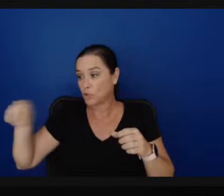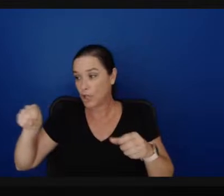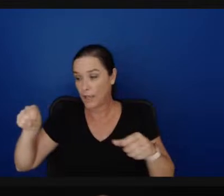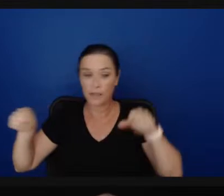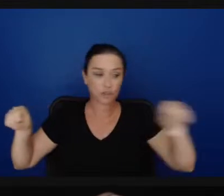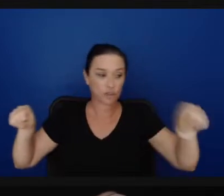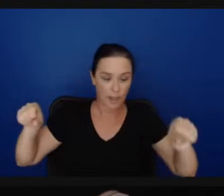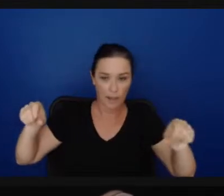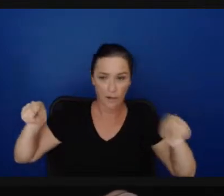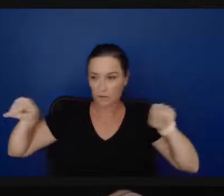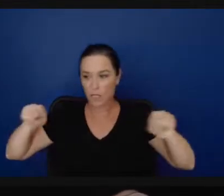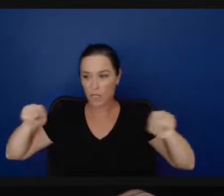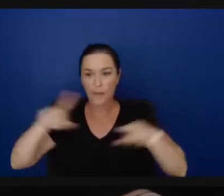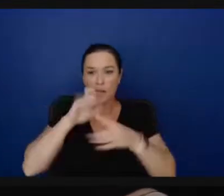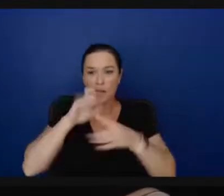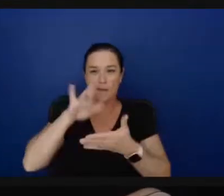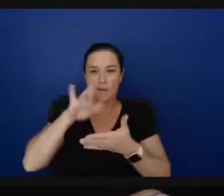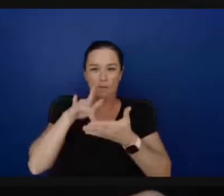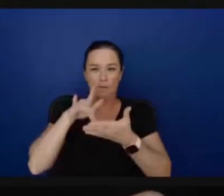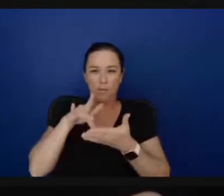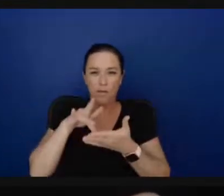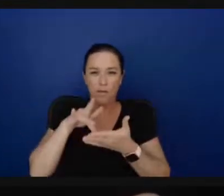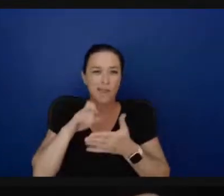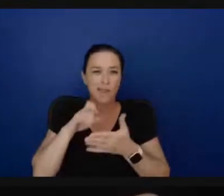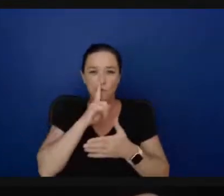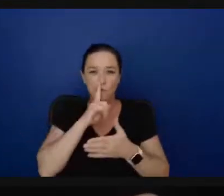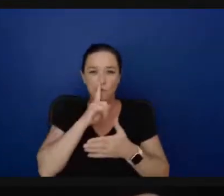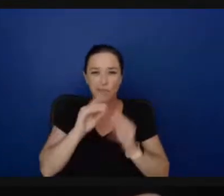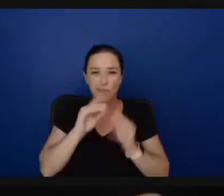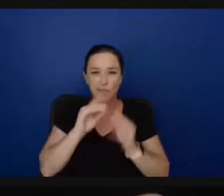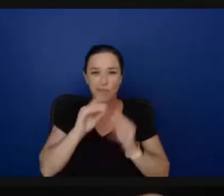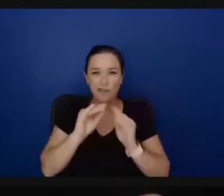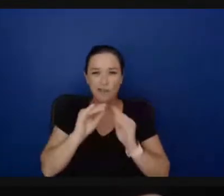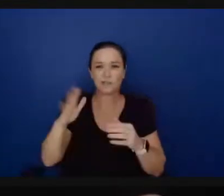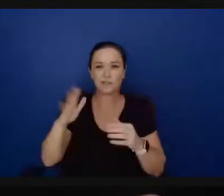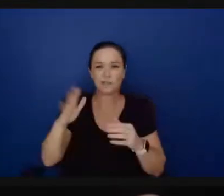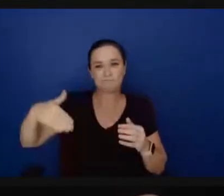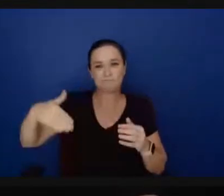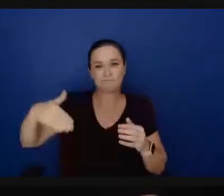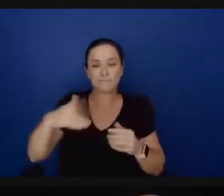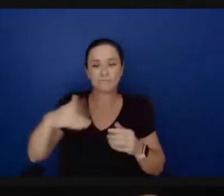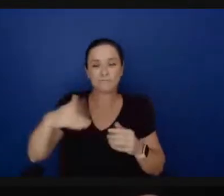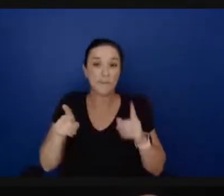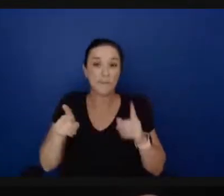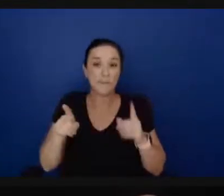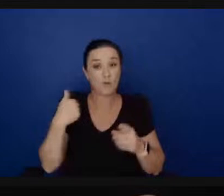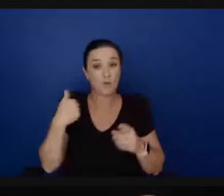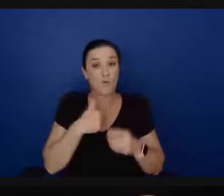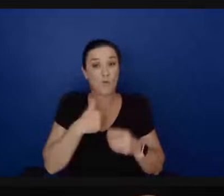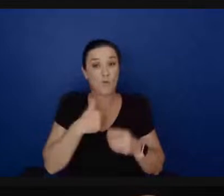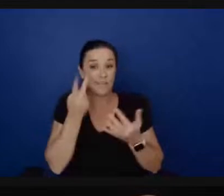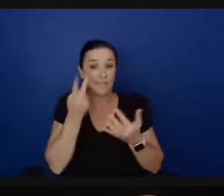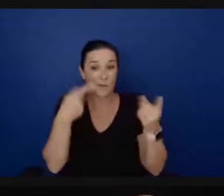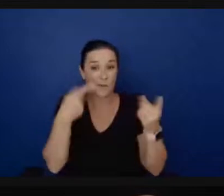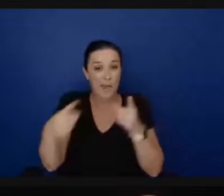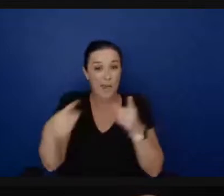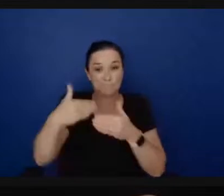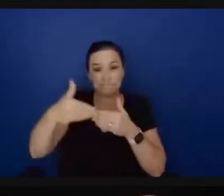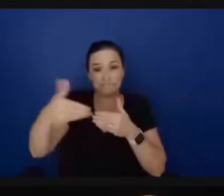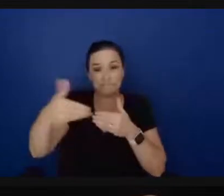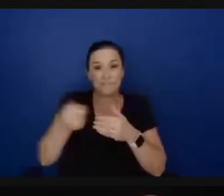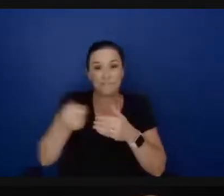That's still not exactly clear, but we'll wait and see as the story evolves over the next few months here.